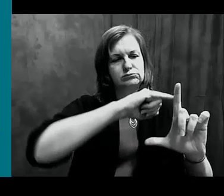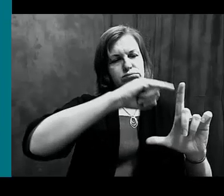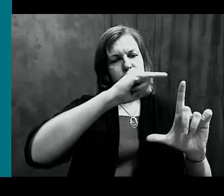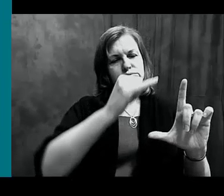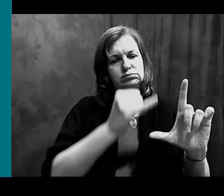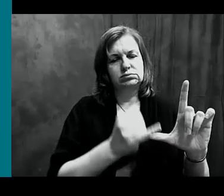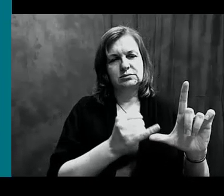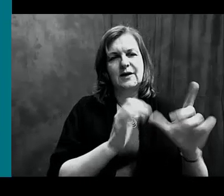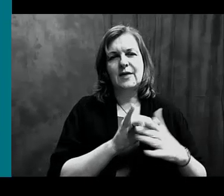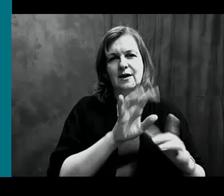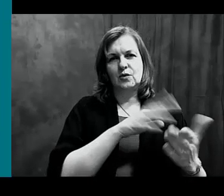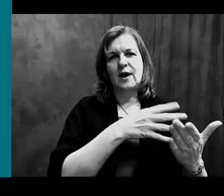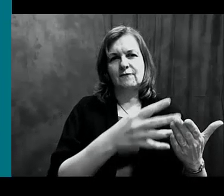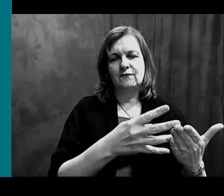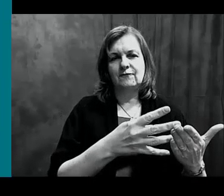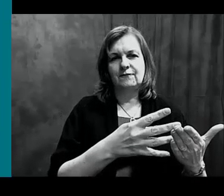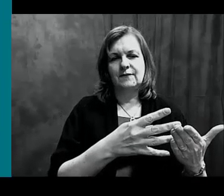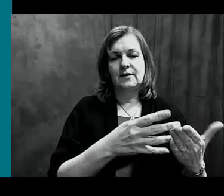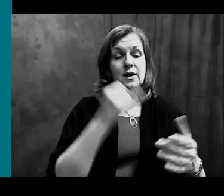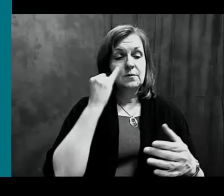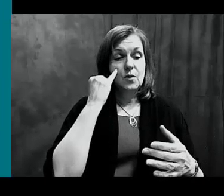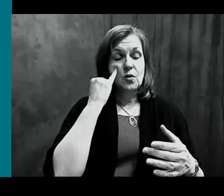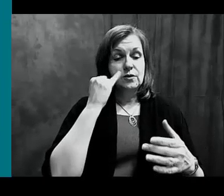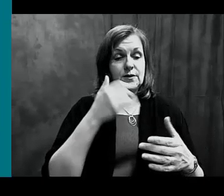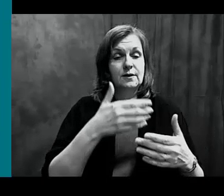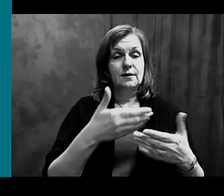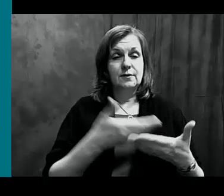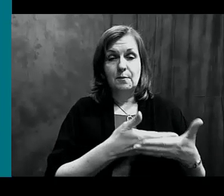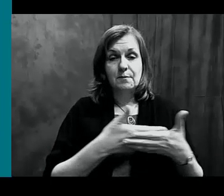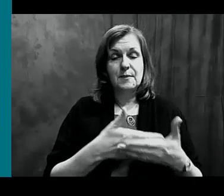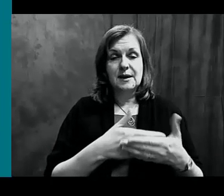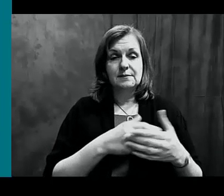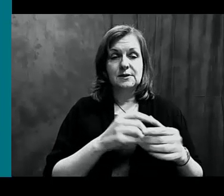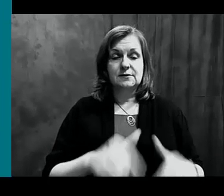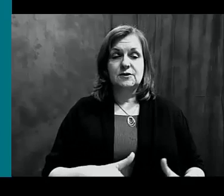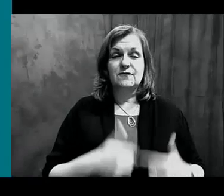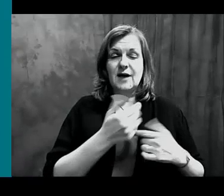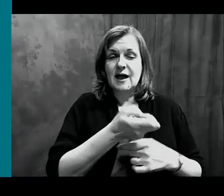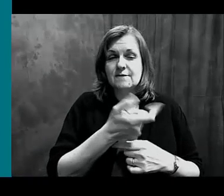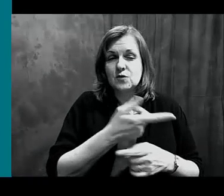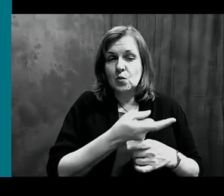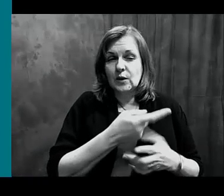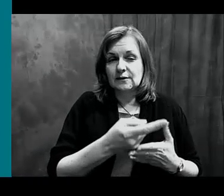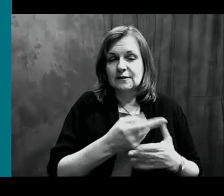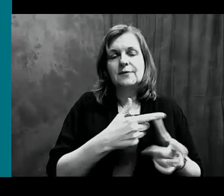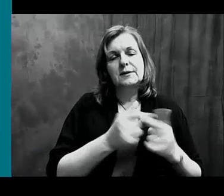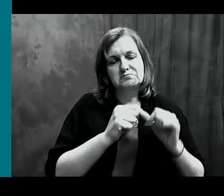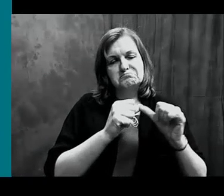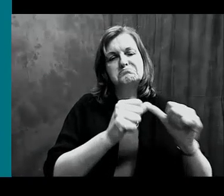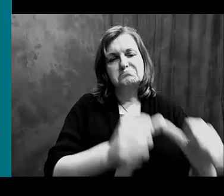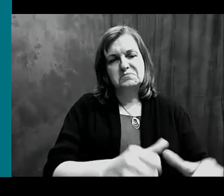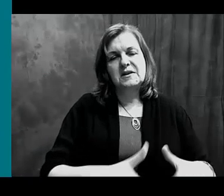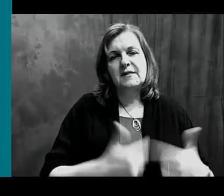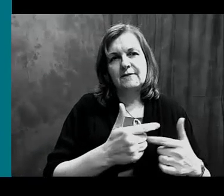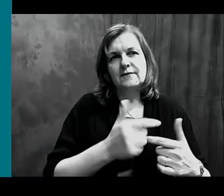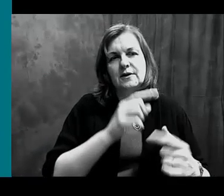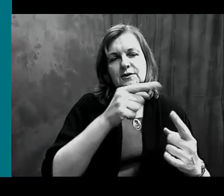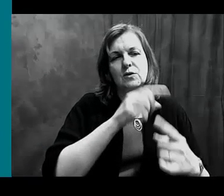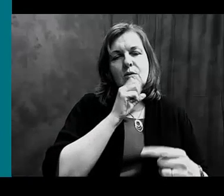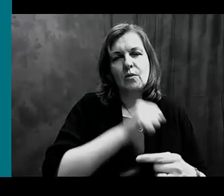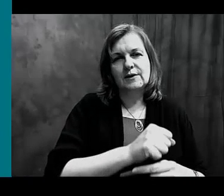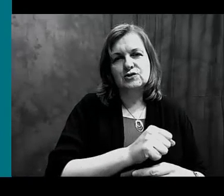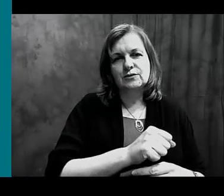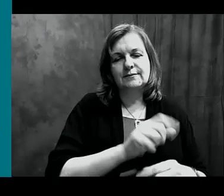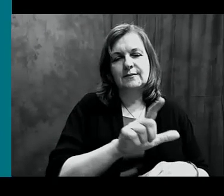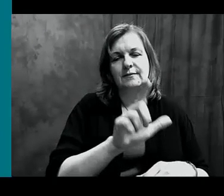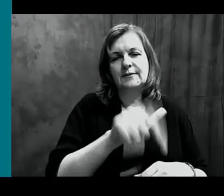mammals, take care of their young. Many of them, if they survive those first couple of weeks, are going to live to old age.